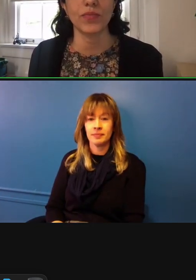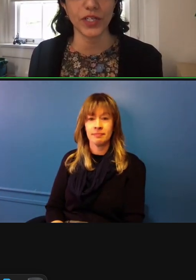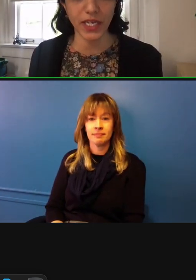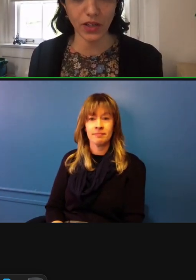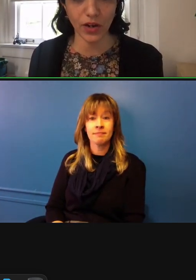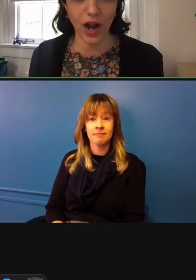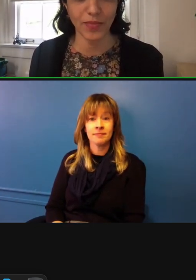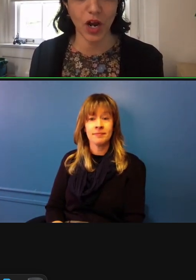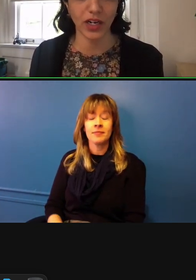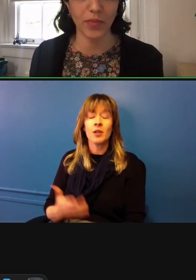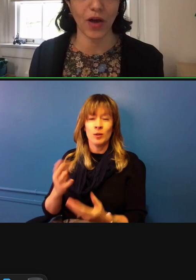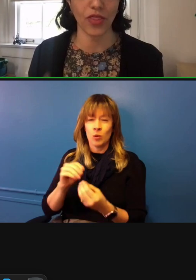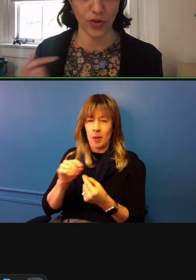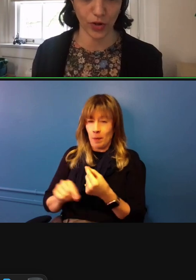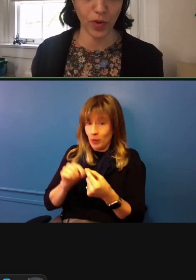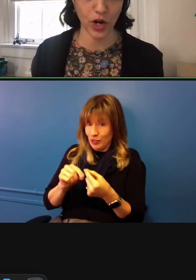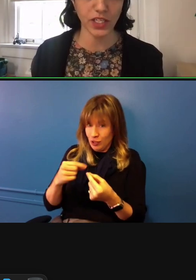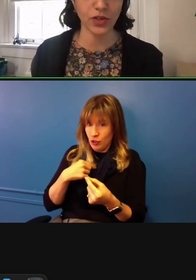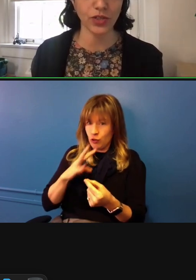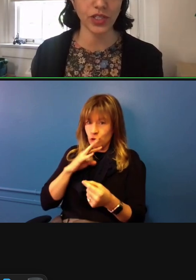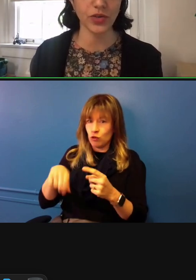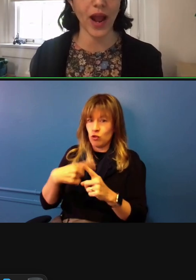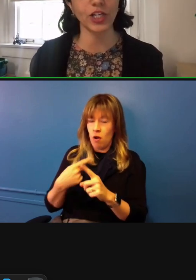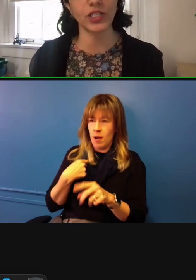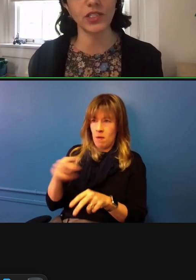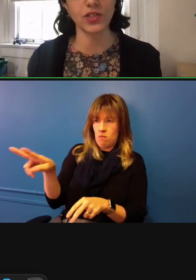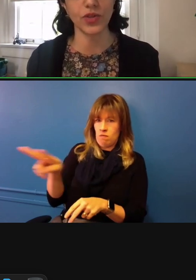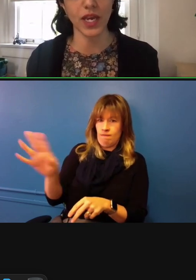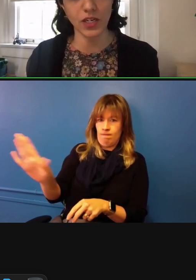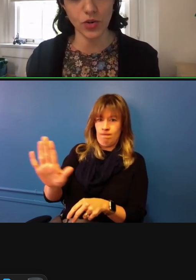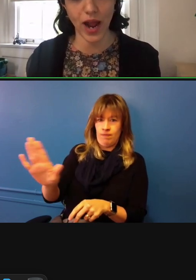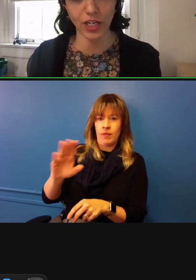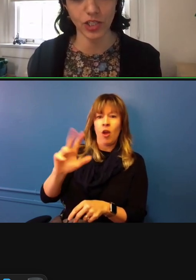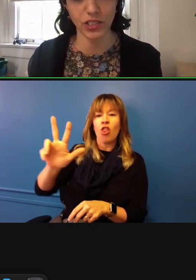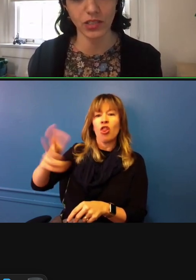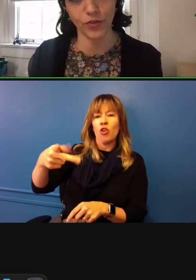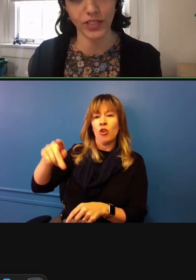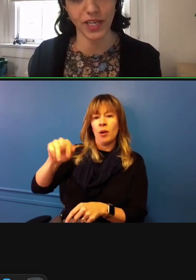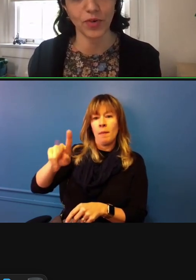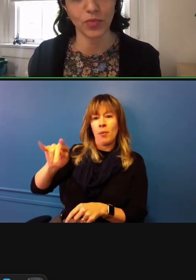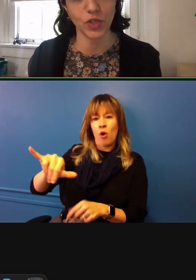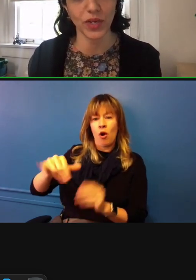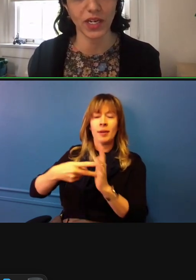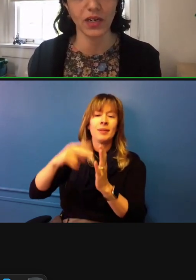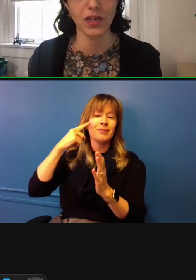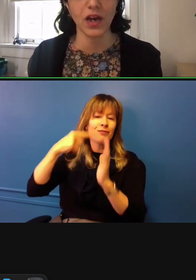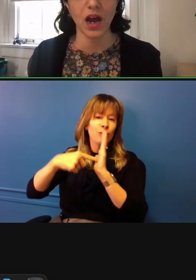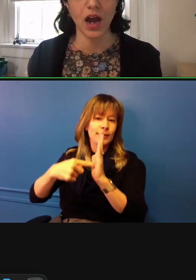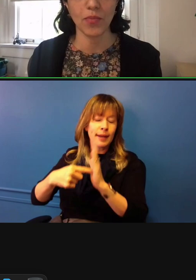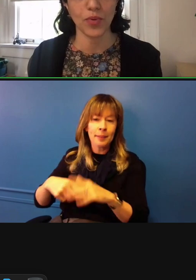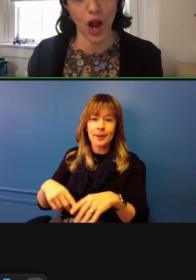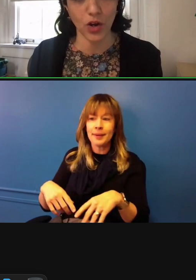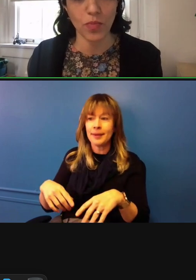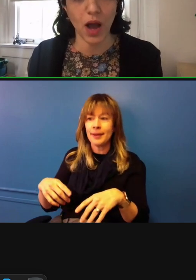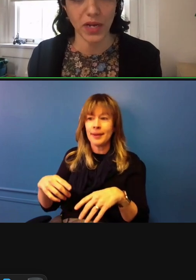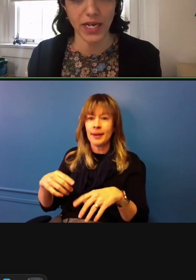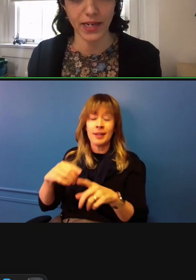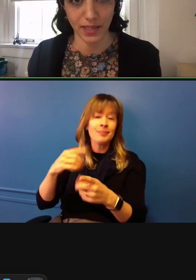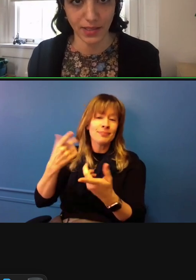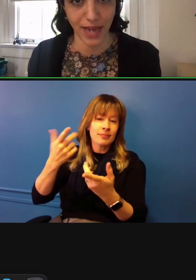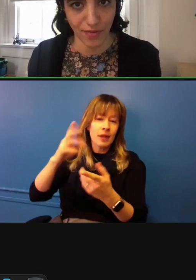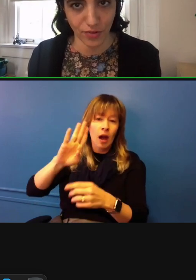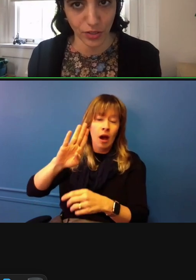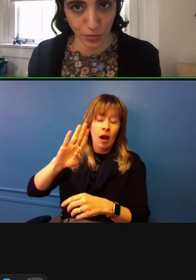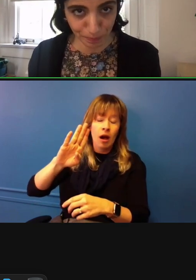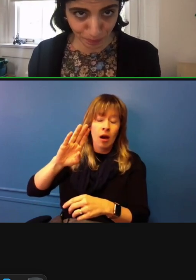And so in particular, I'm talking about third-party social interactions. So the interactions, for example, between Barack Obama